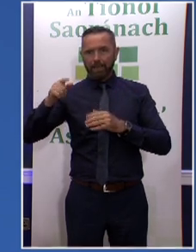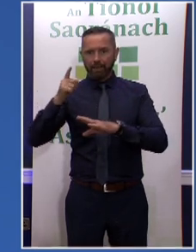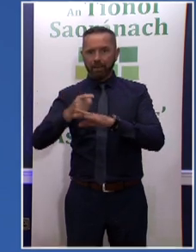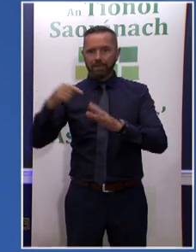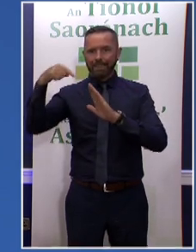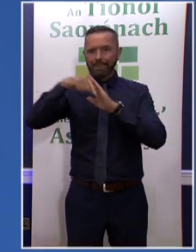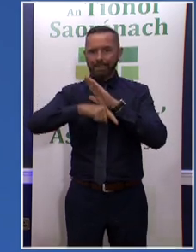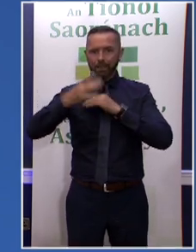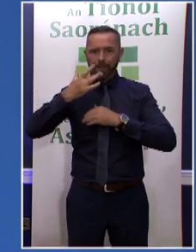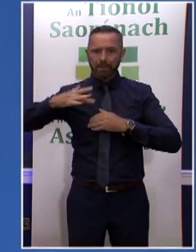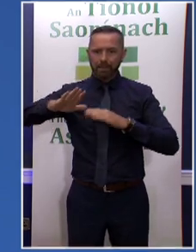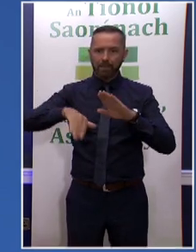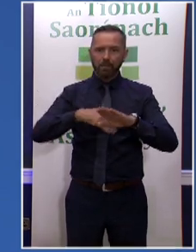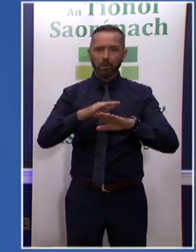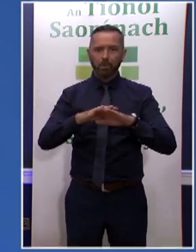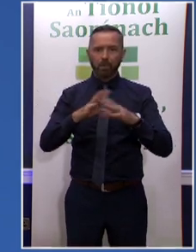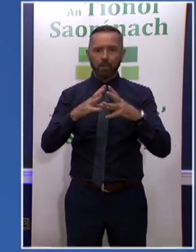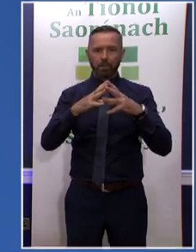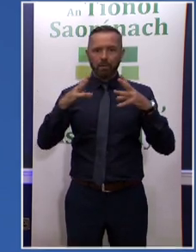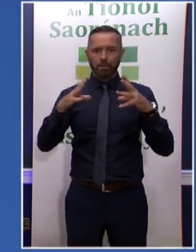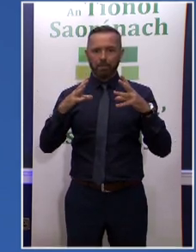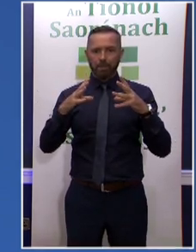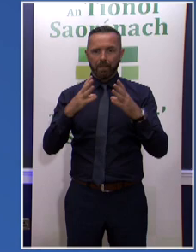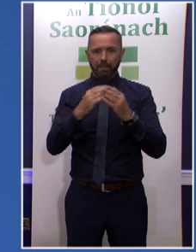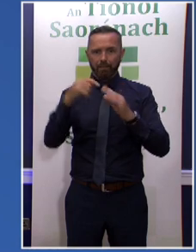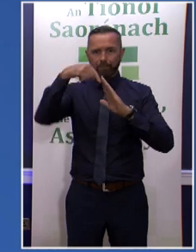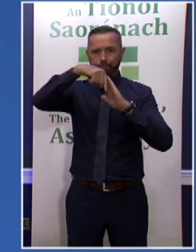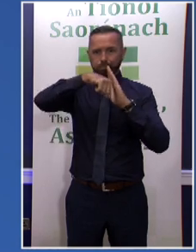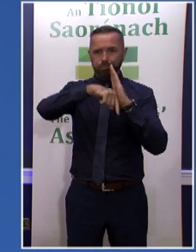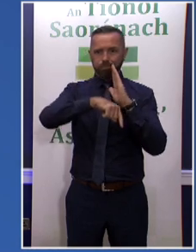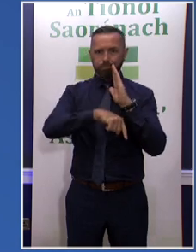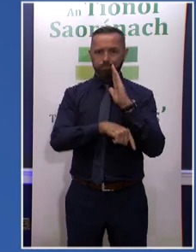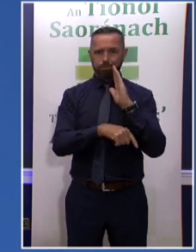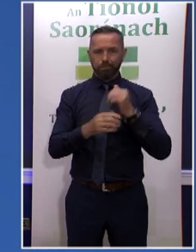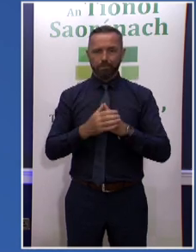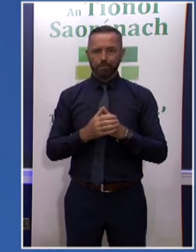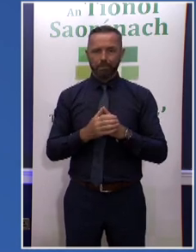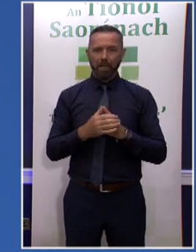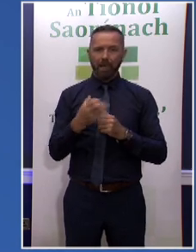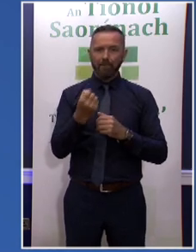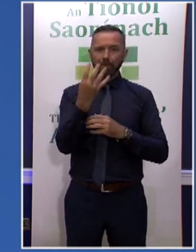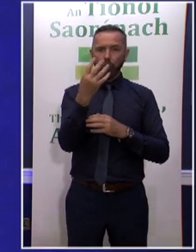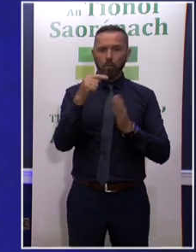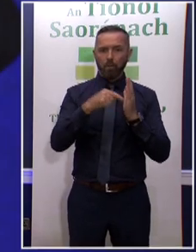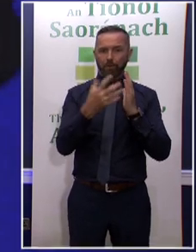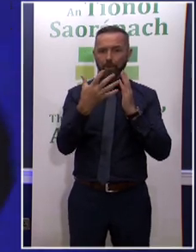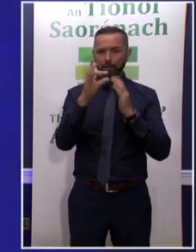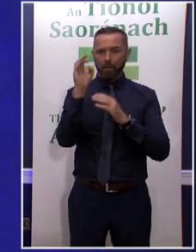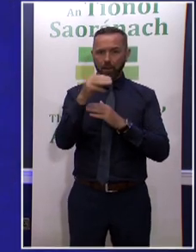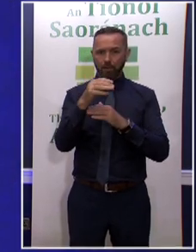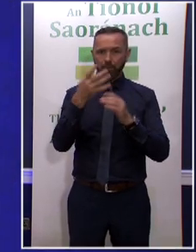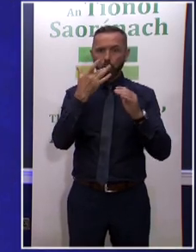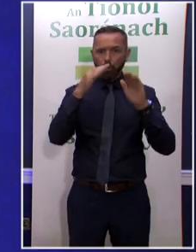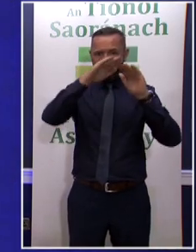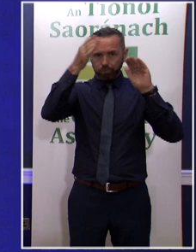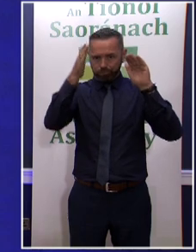deep sea, where if you are standing on the bottom there in the abyssal plain, you've got 4.5 kilometer column of water